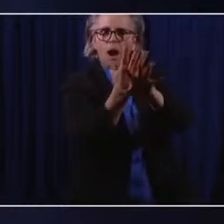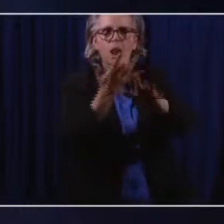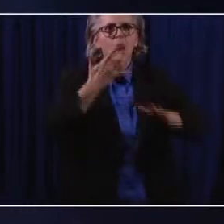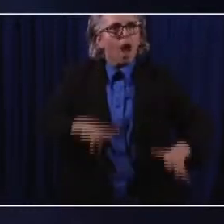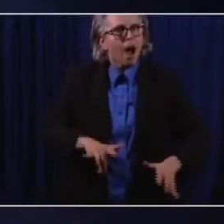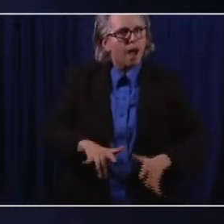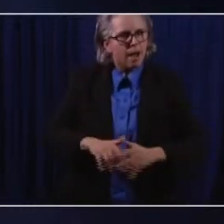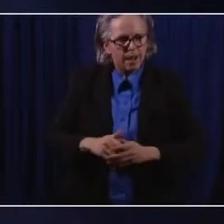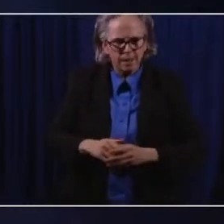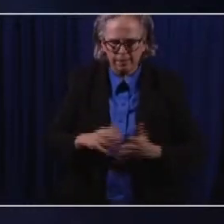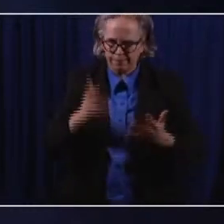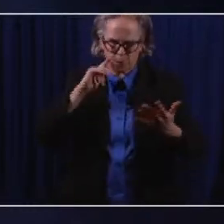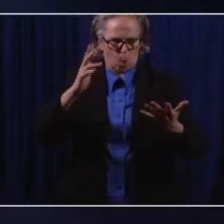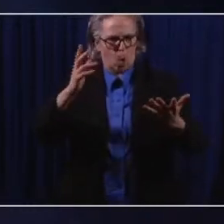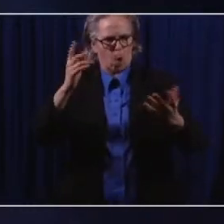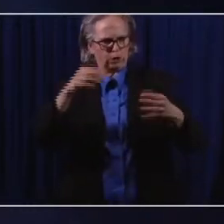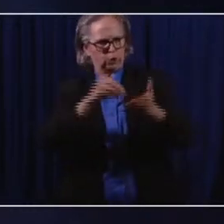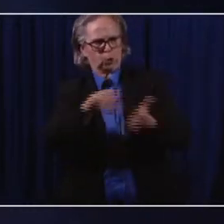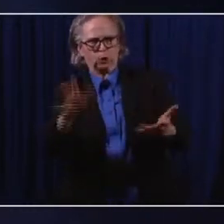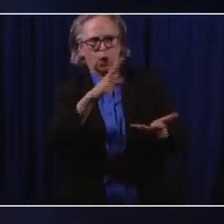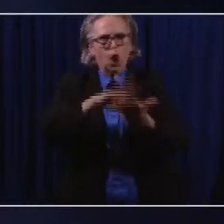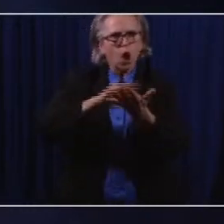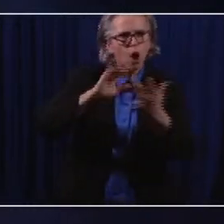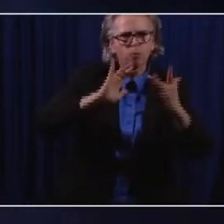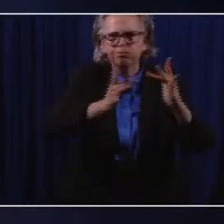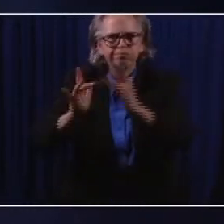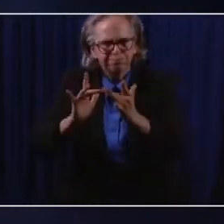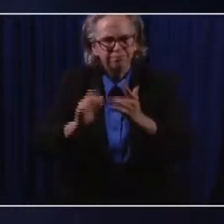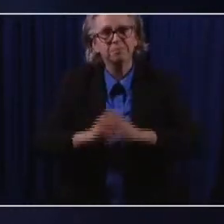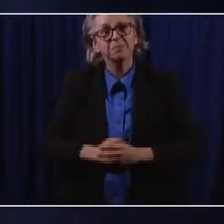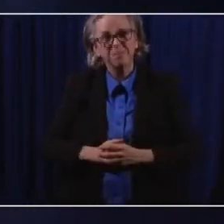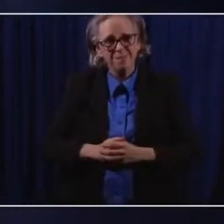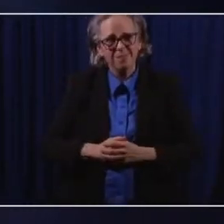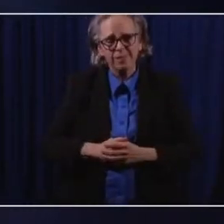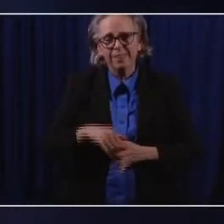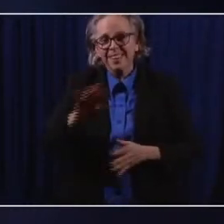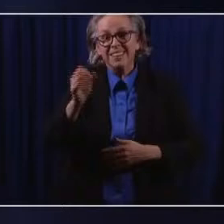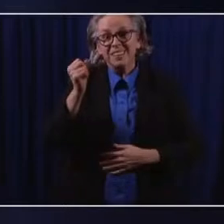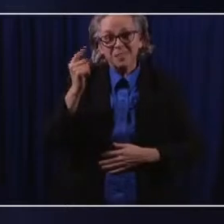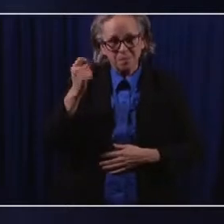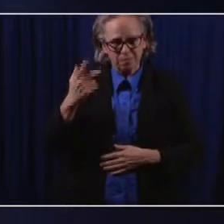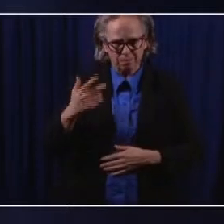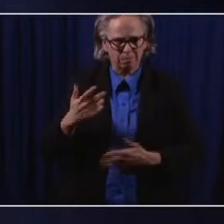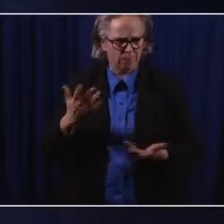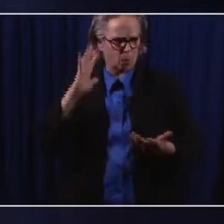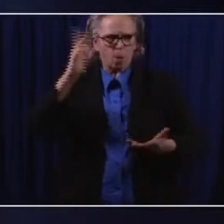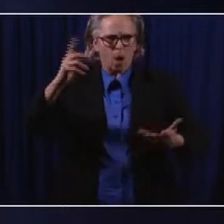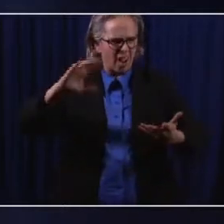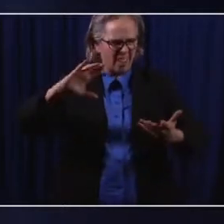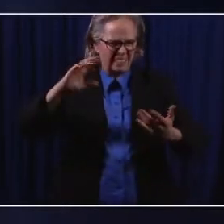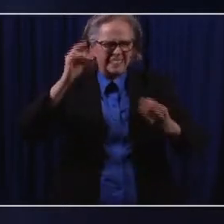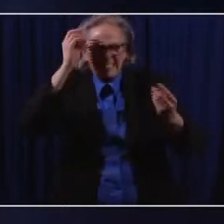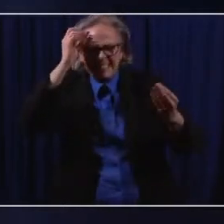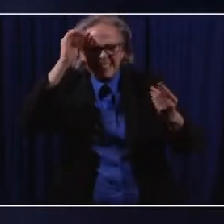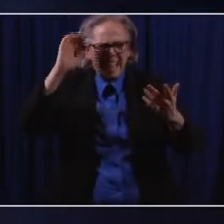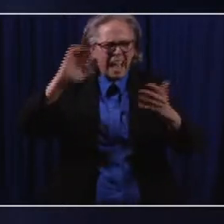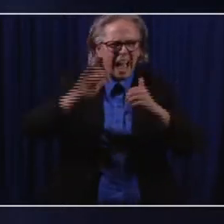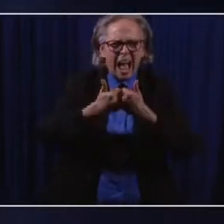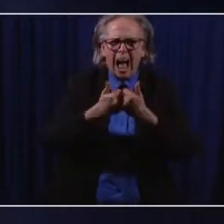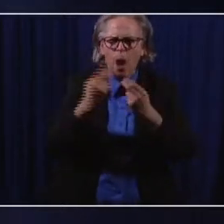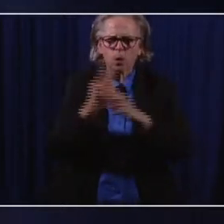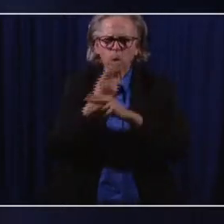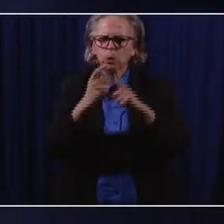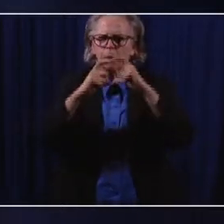learning. We also are looking to using masks when we return, and that's going to be an additional barrier that we are working